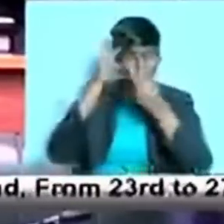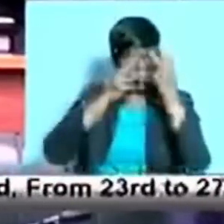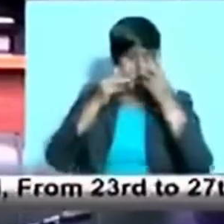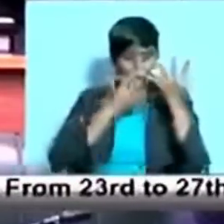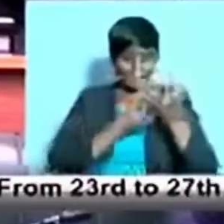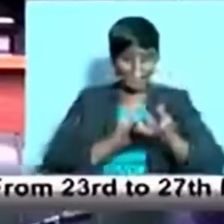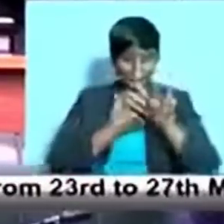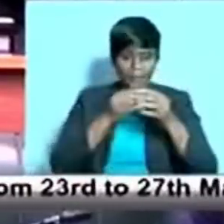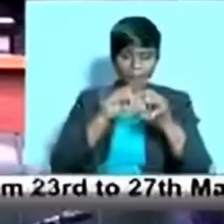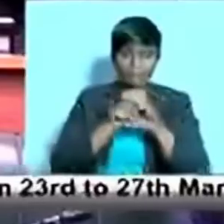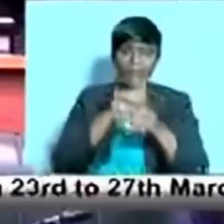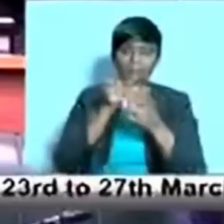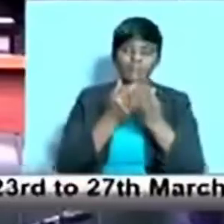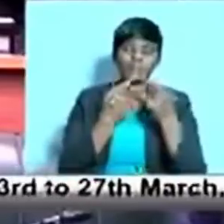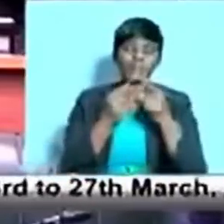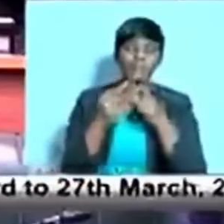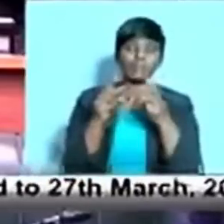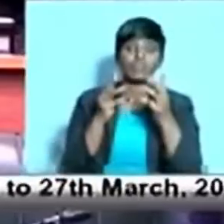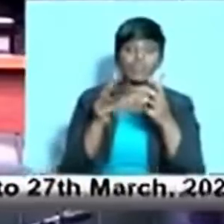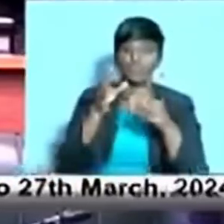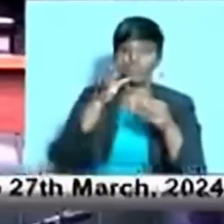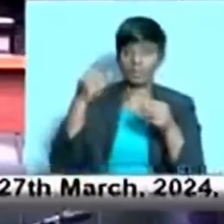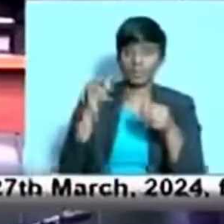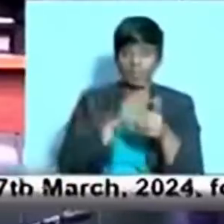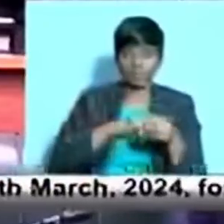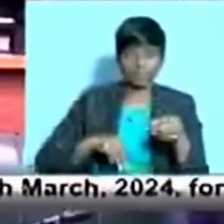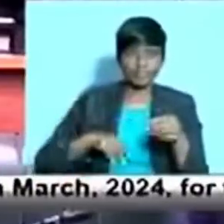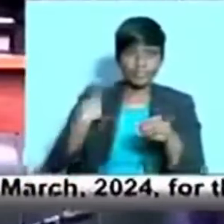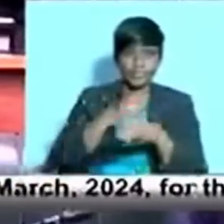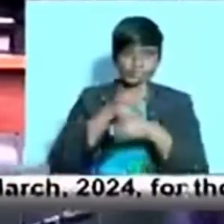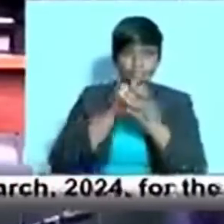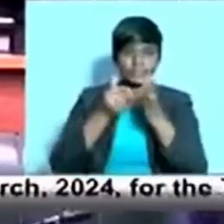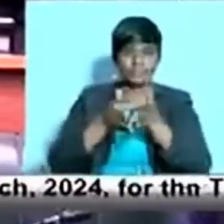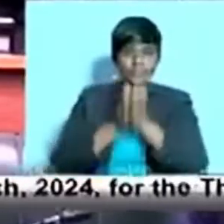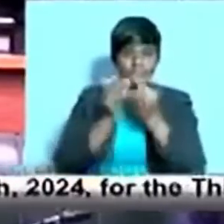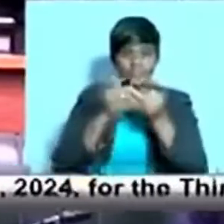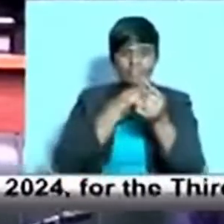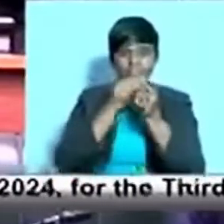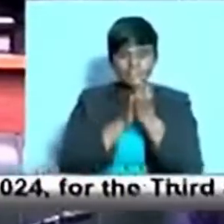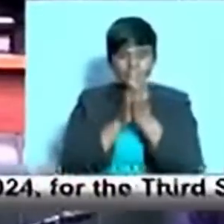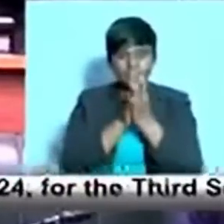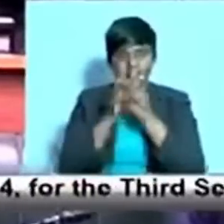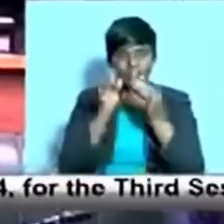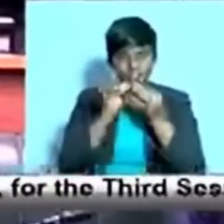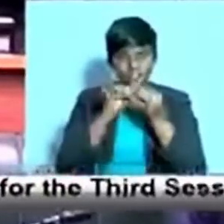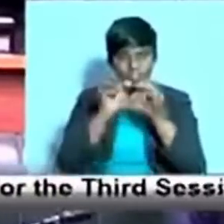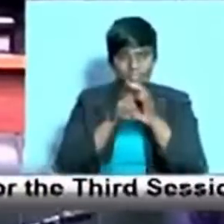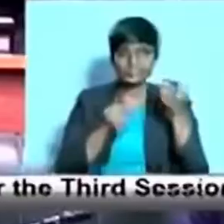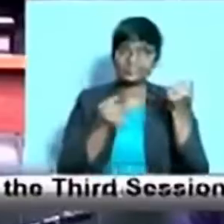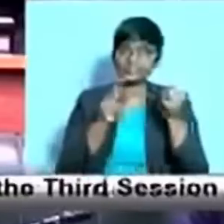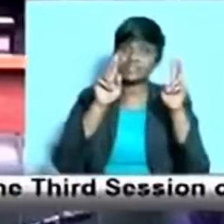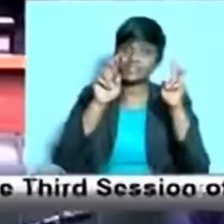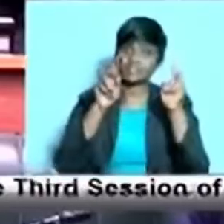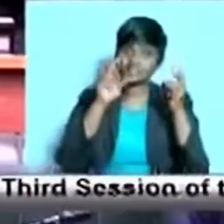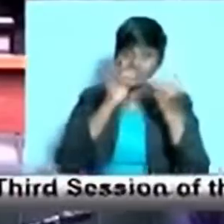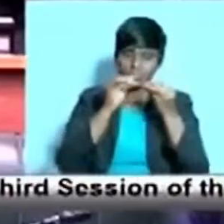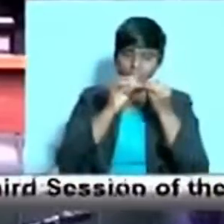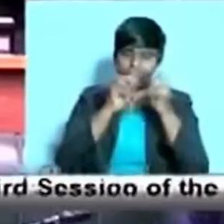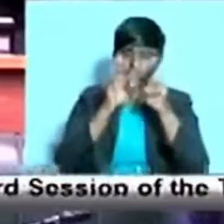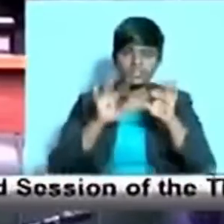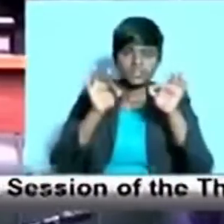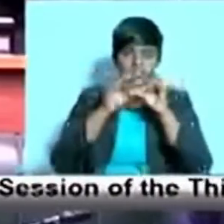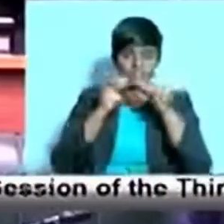raised on artificial intelligence, parliamentarians are called upon to take keen interest on the subject. More